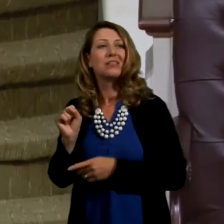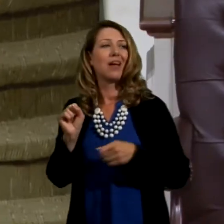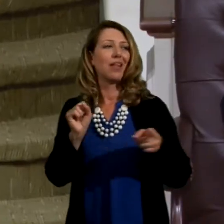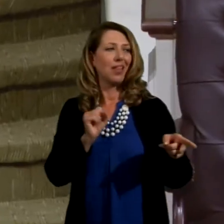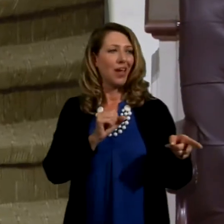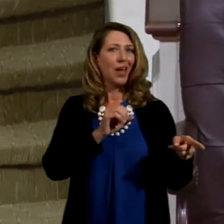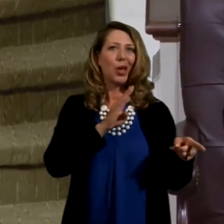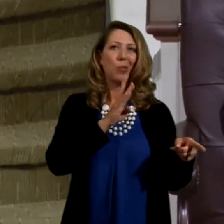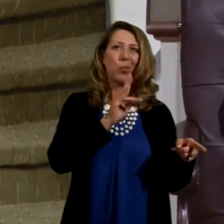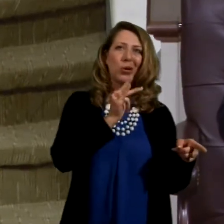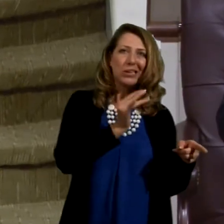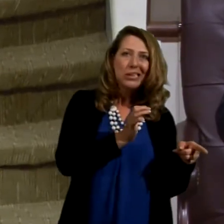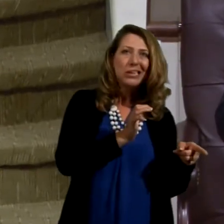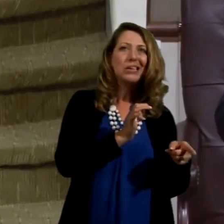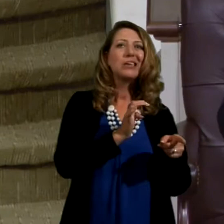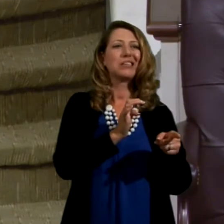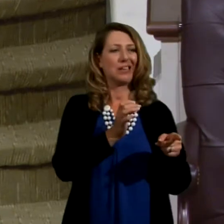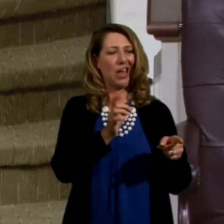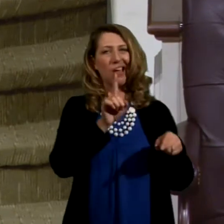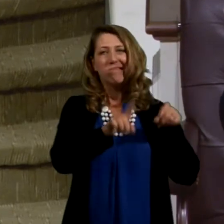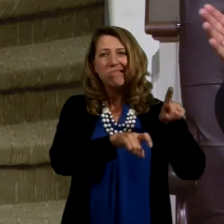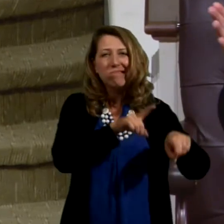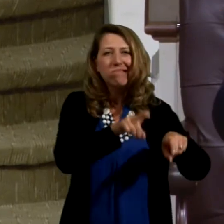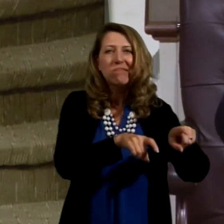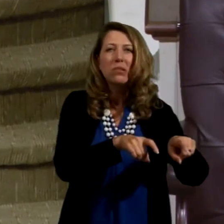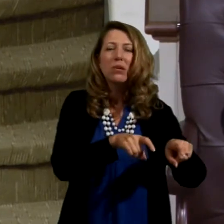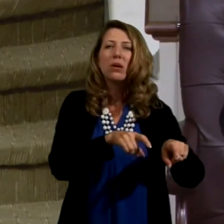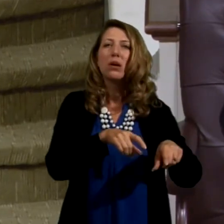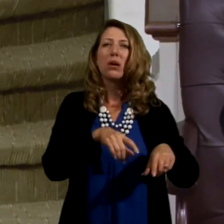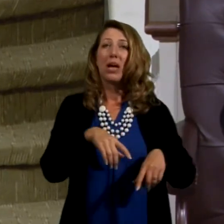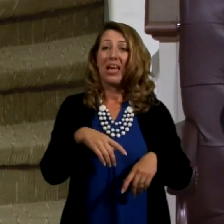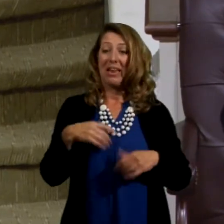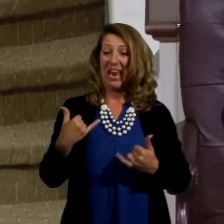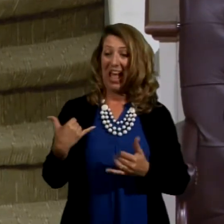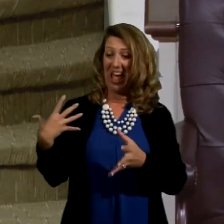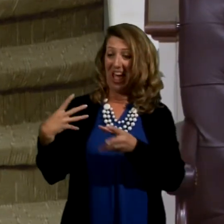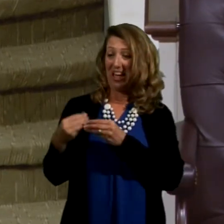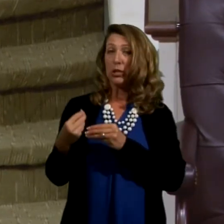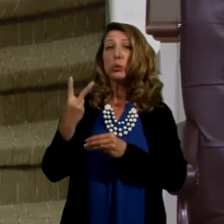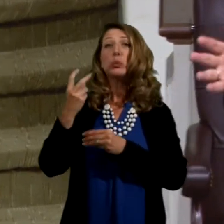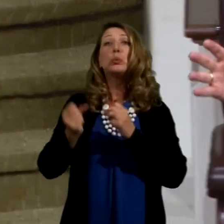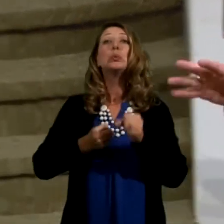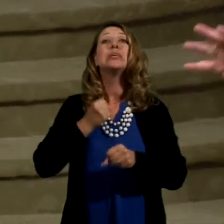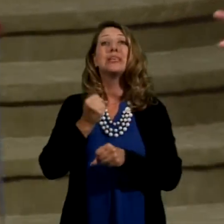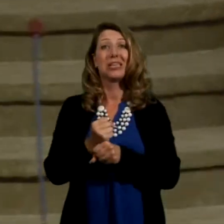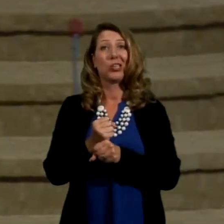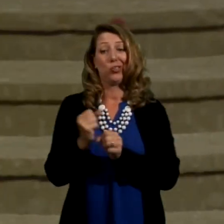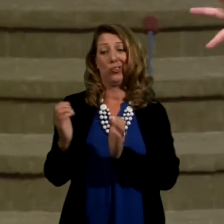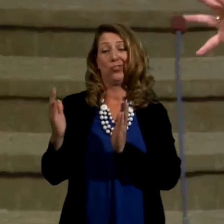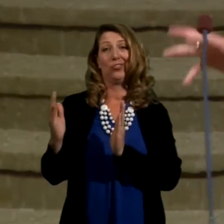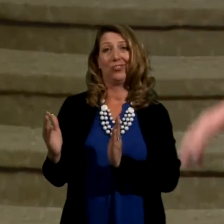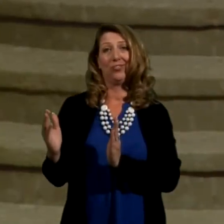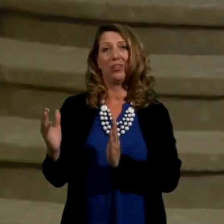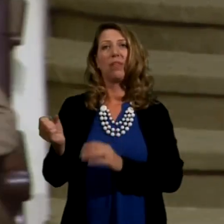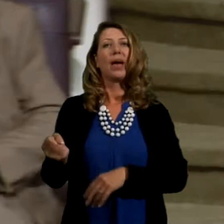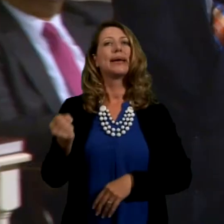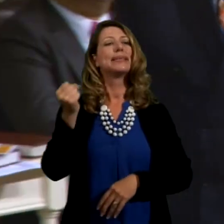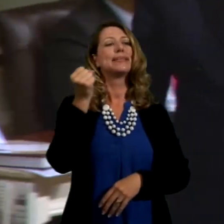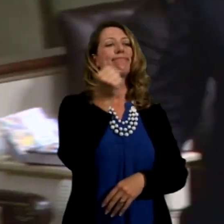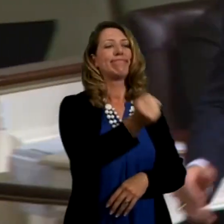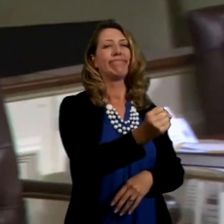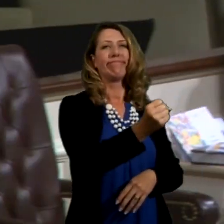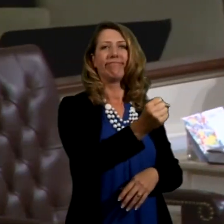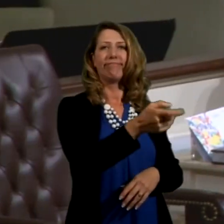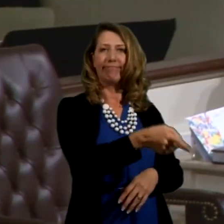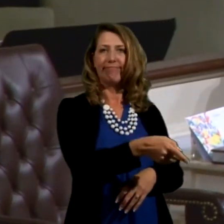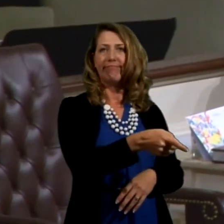him, and we've learned about that. But the 2 years have gone by, and in that time, they put him in a corner, and he